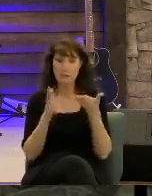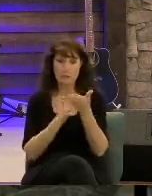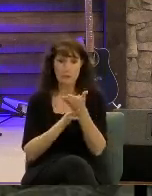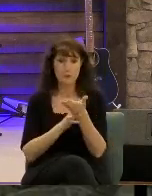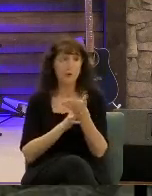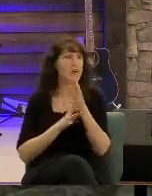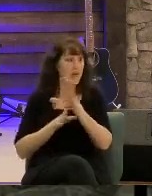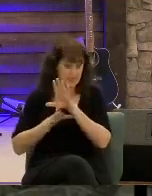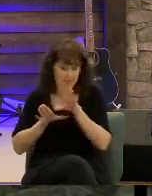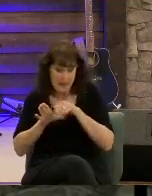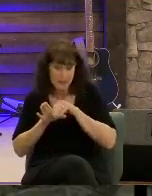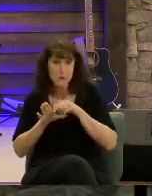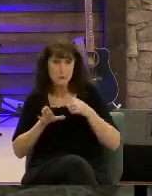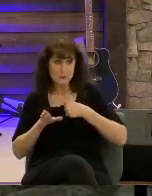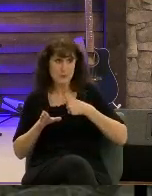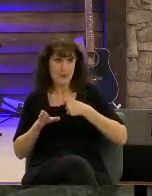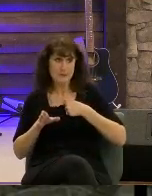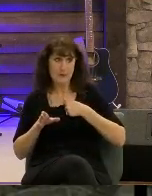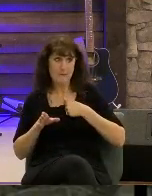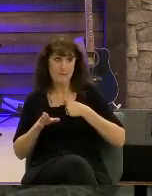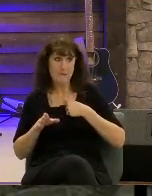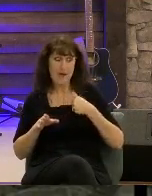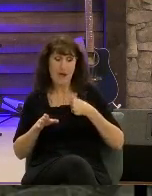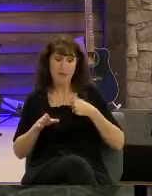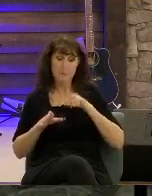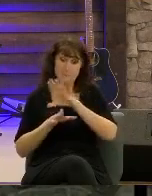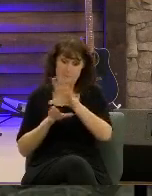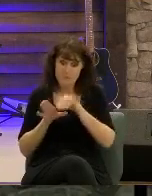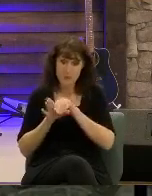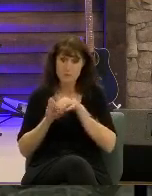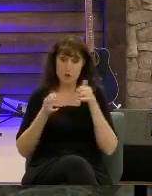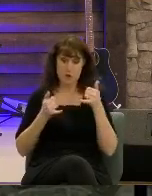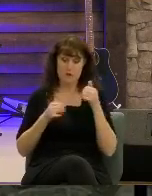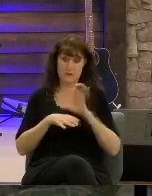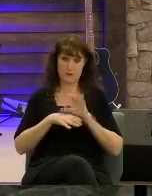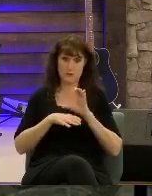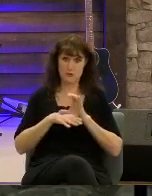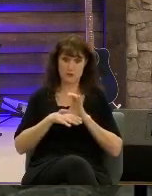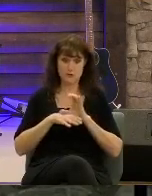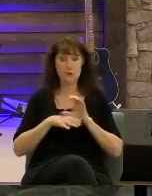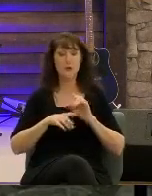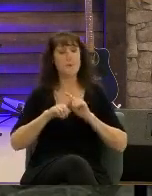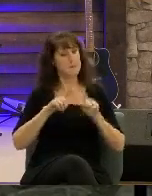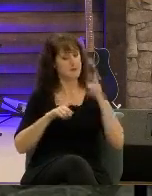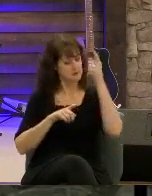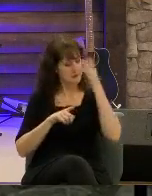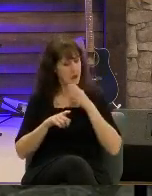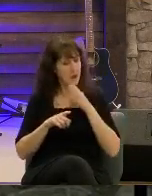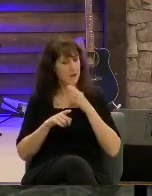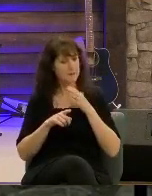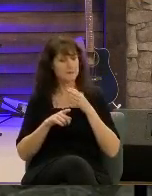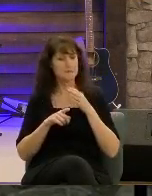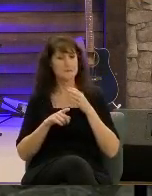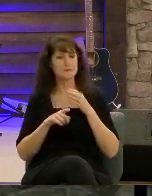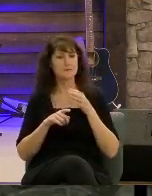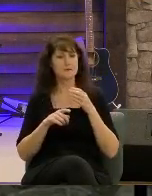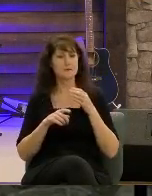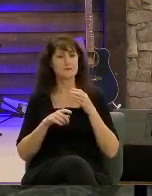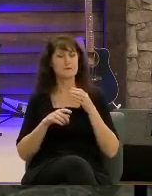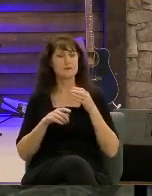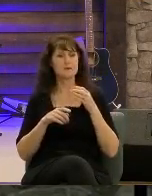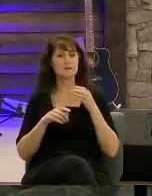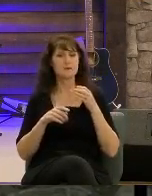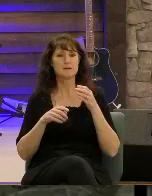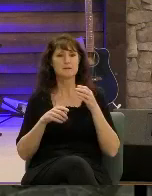includes me, guys. I've been much a part of this church. Okay. You know, but God's taken me to a new place. Let me just give you a